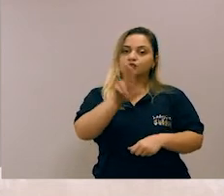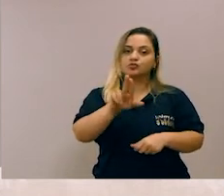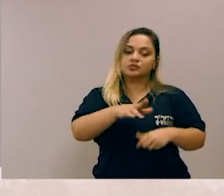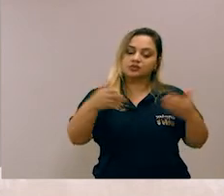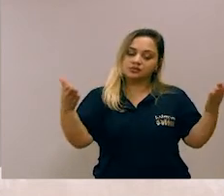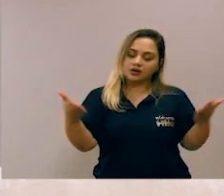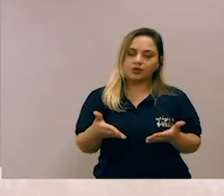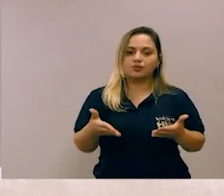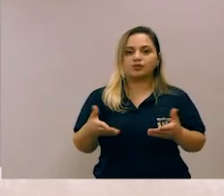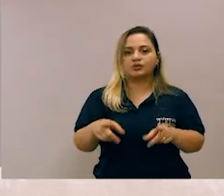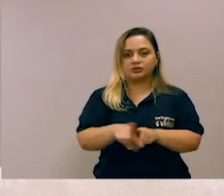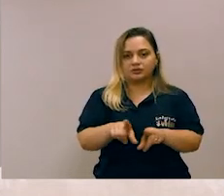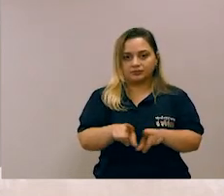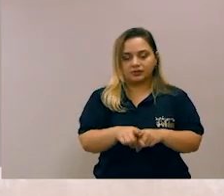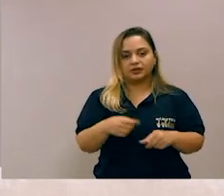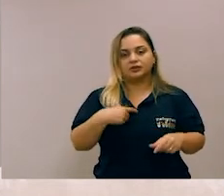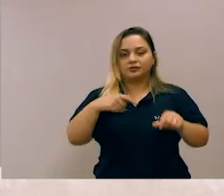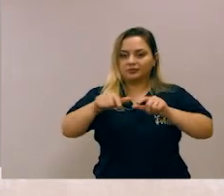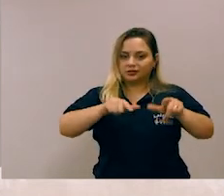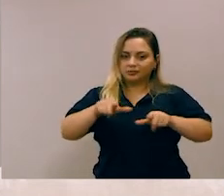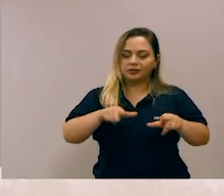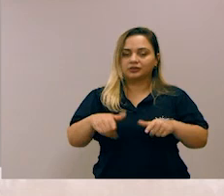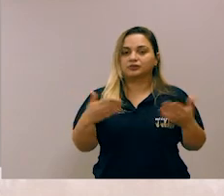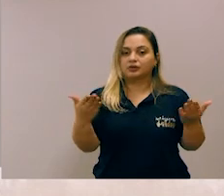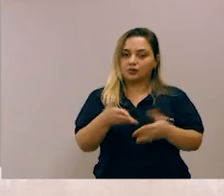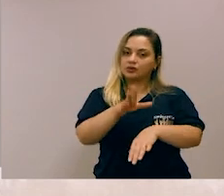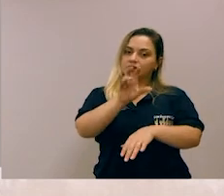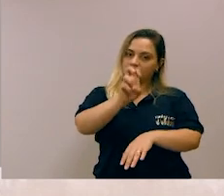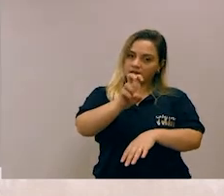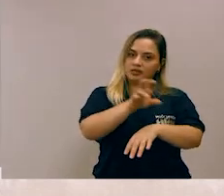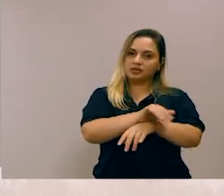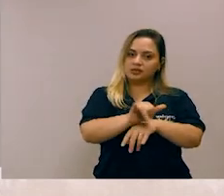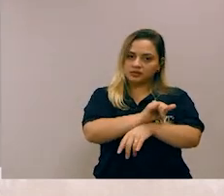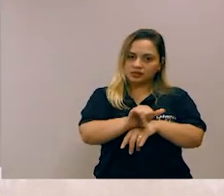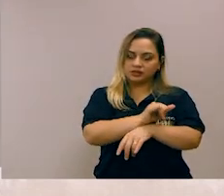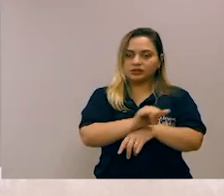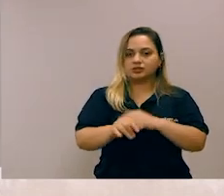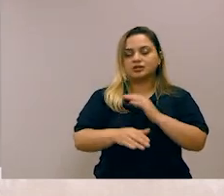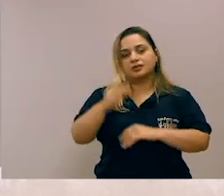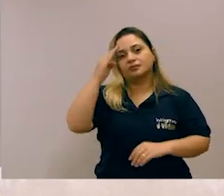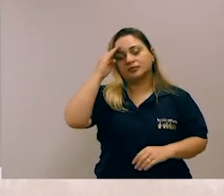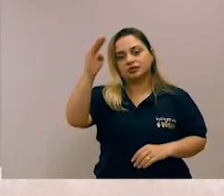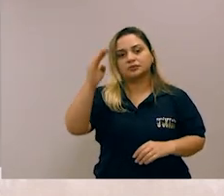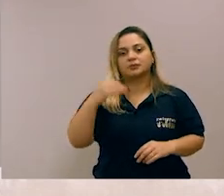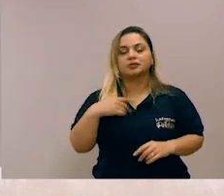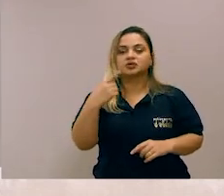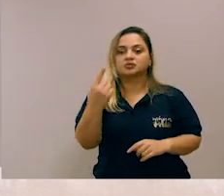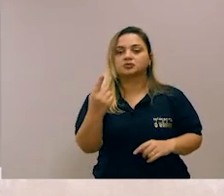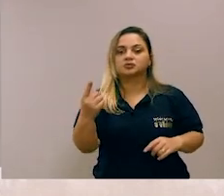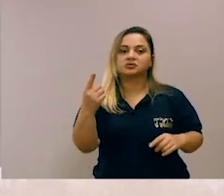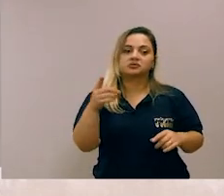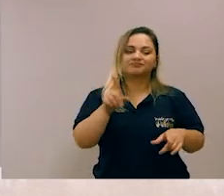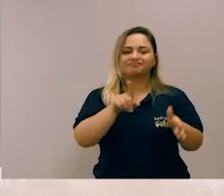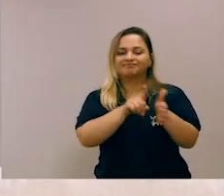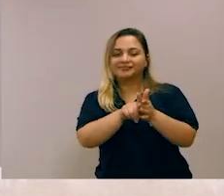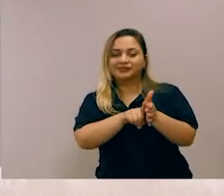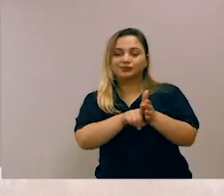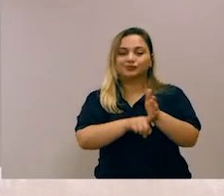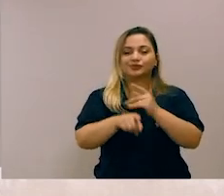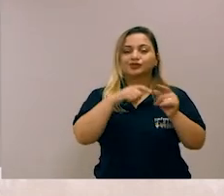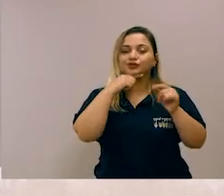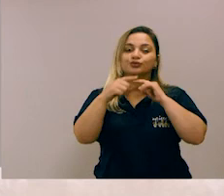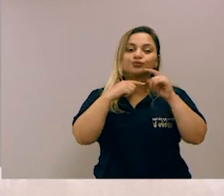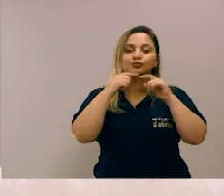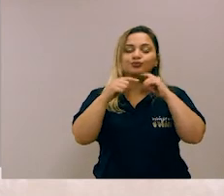are still on it. We are working on it, especially with some issues